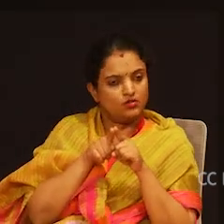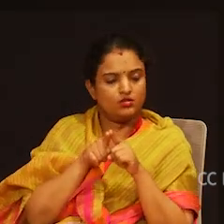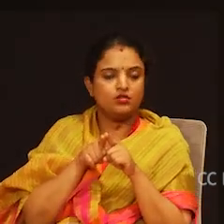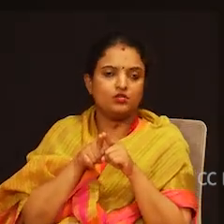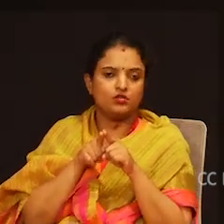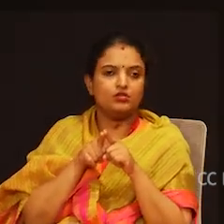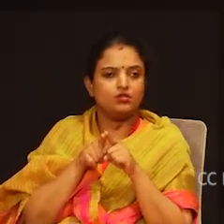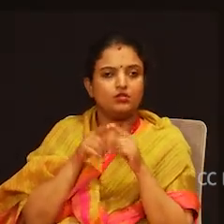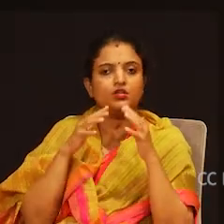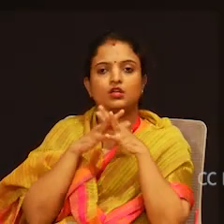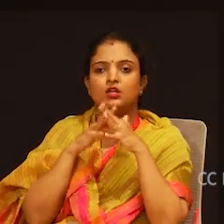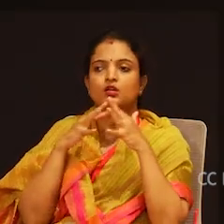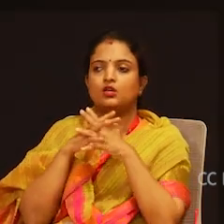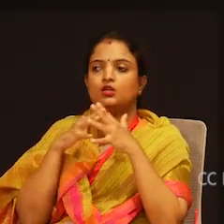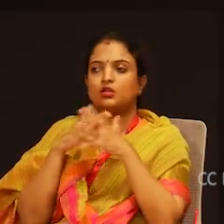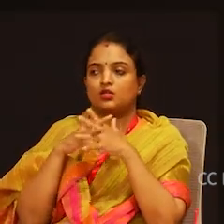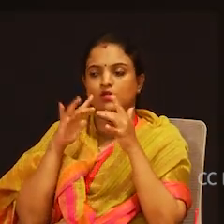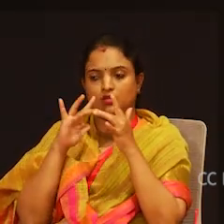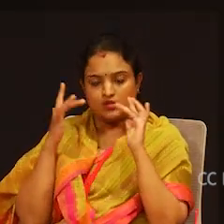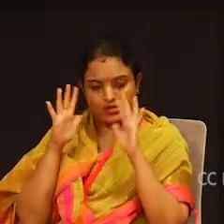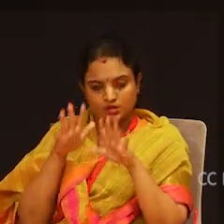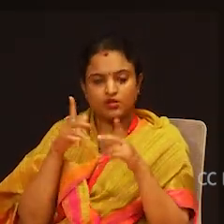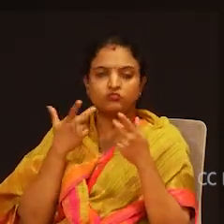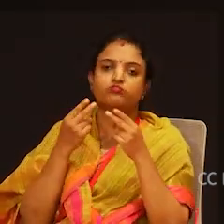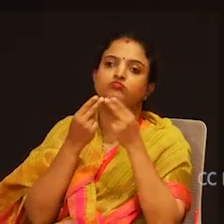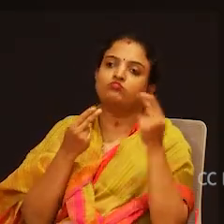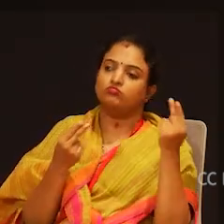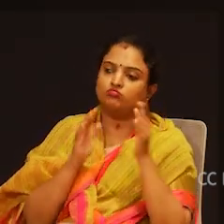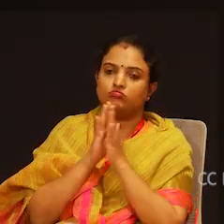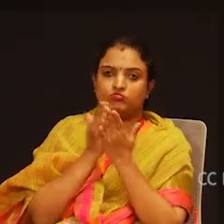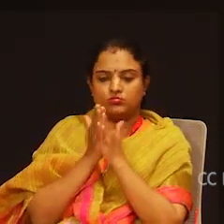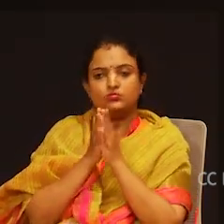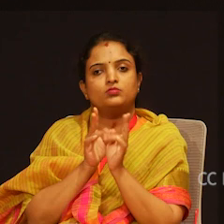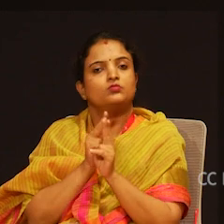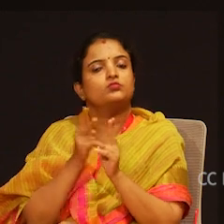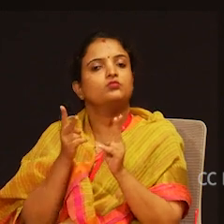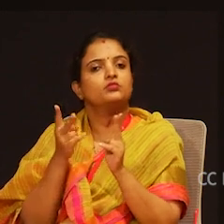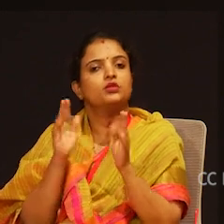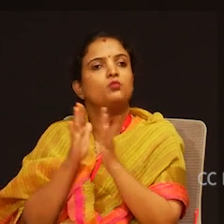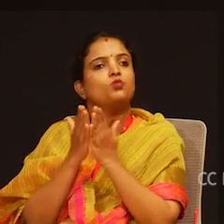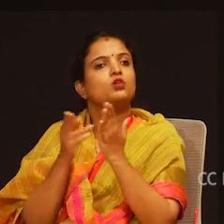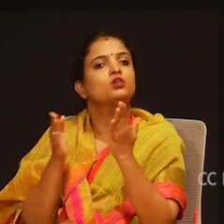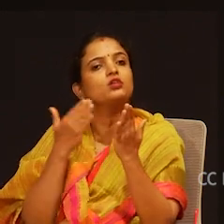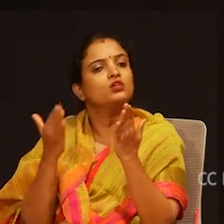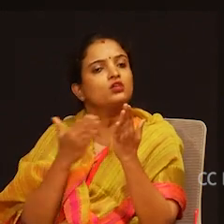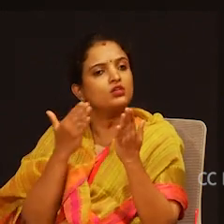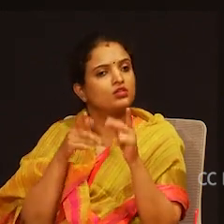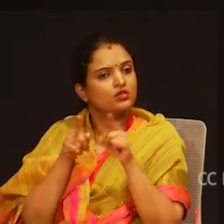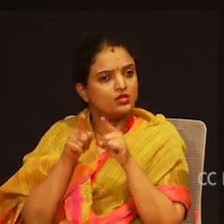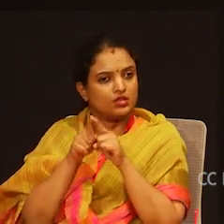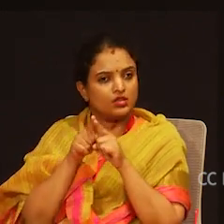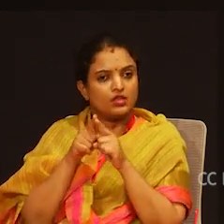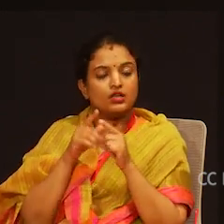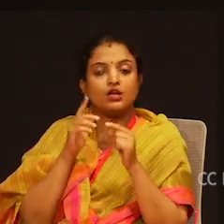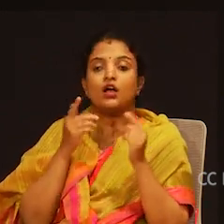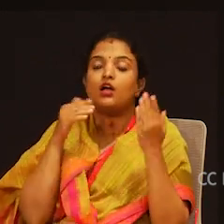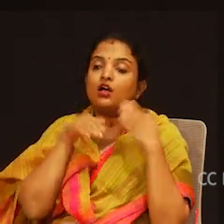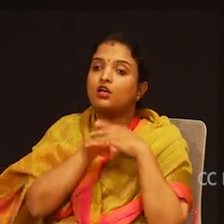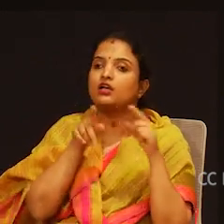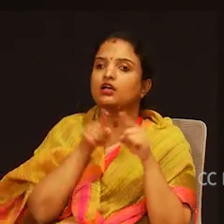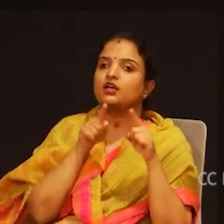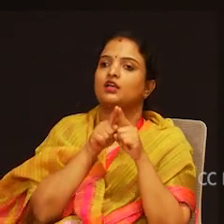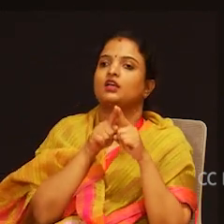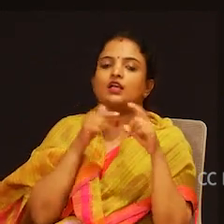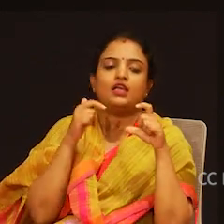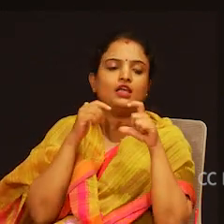learning from the storybooks and our textbook chapters to preparing e-content